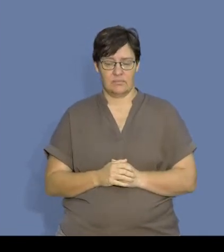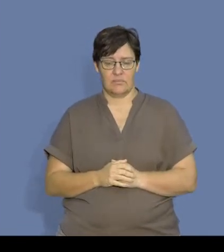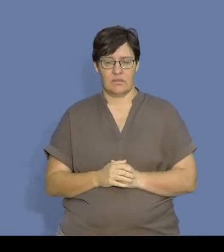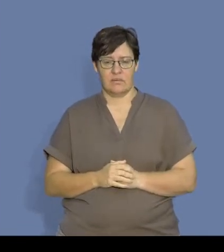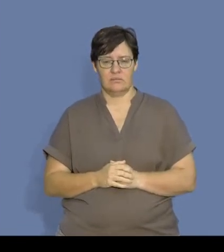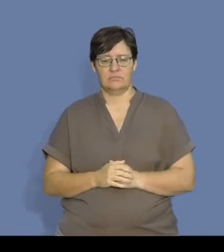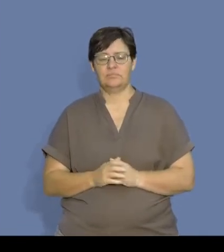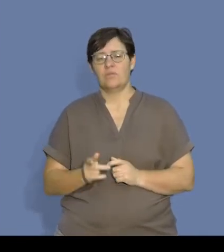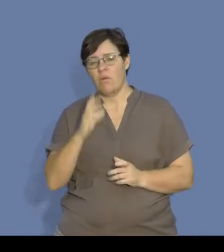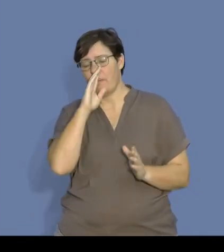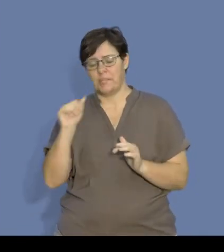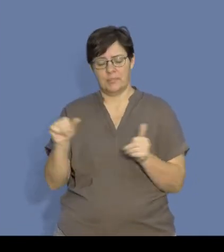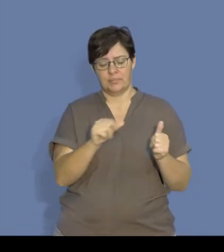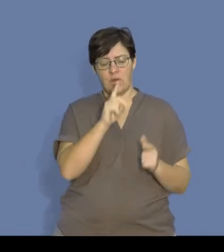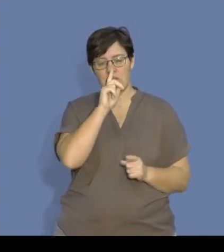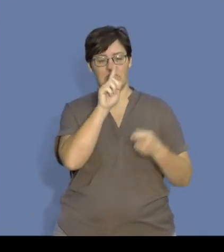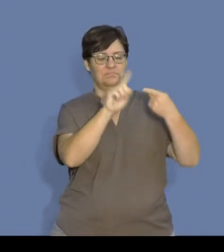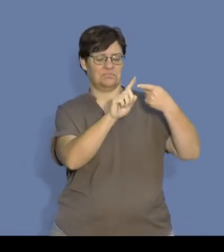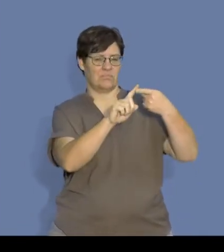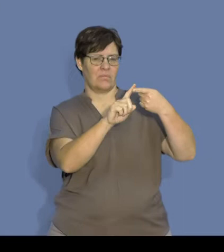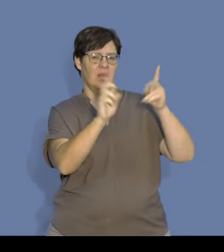talk about the nature of light.